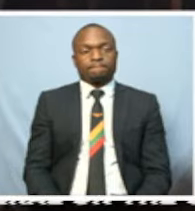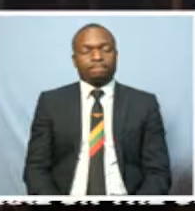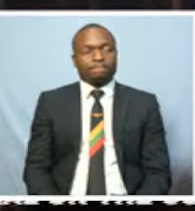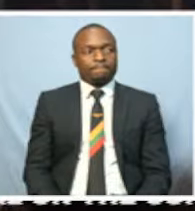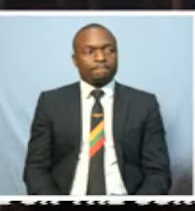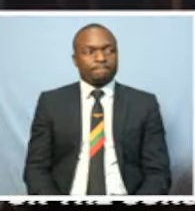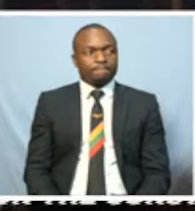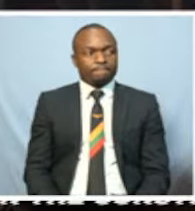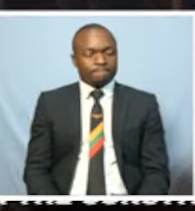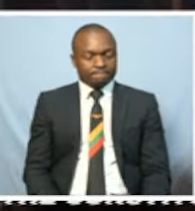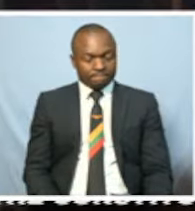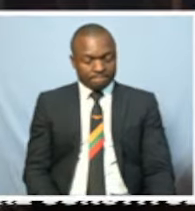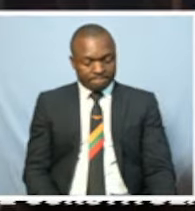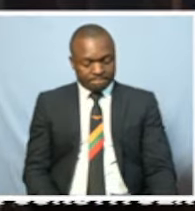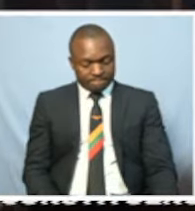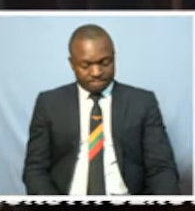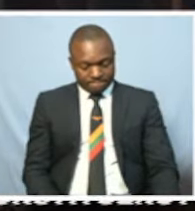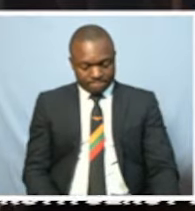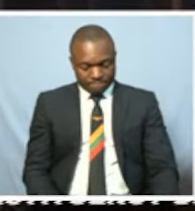the